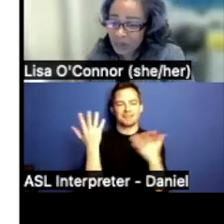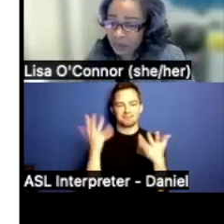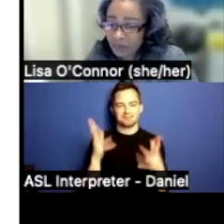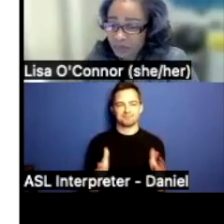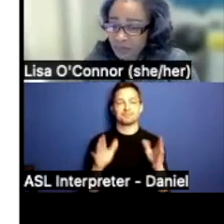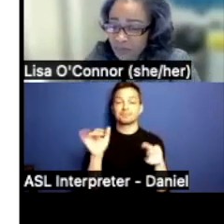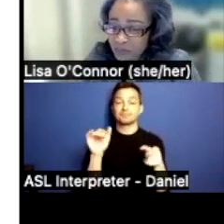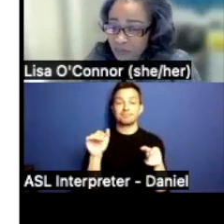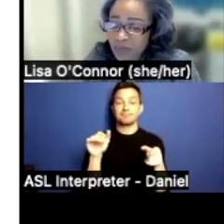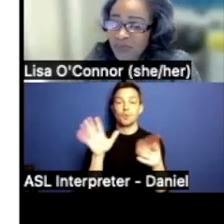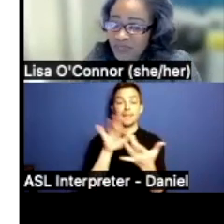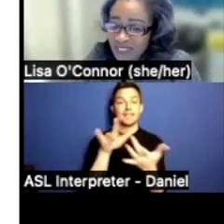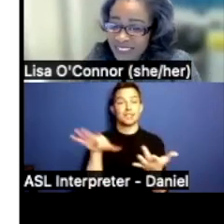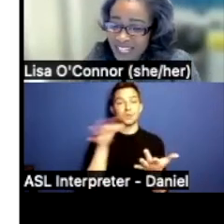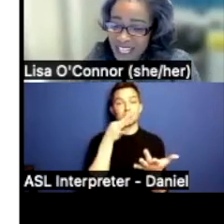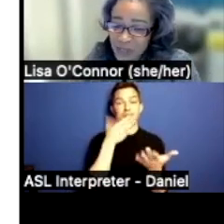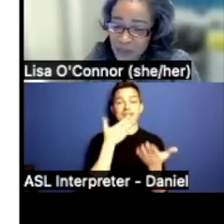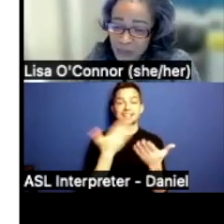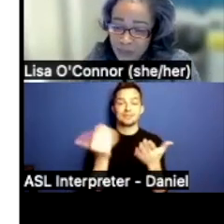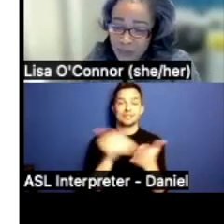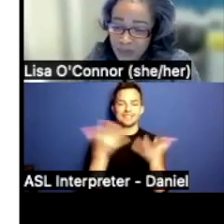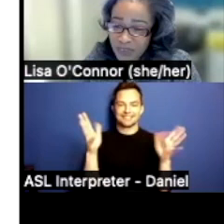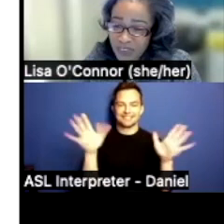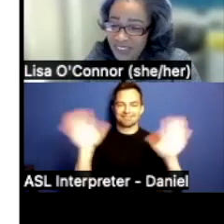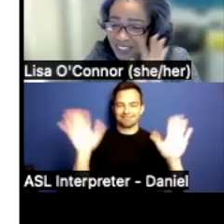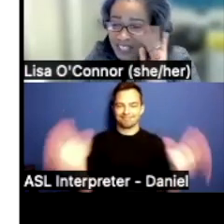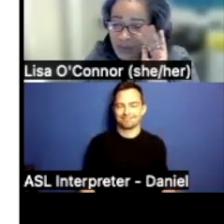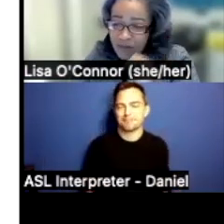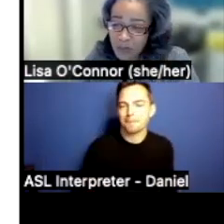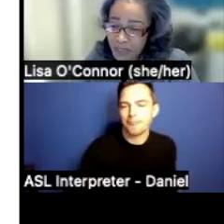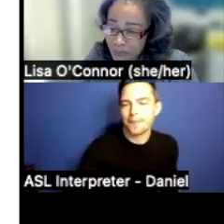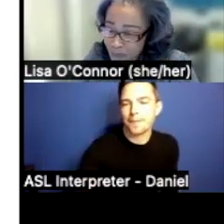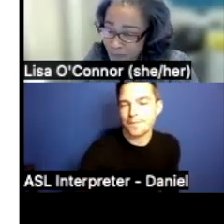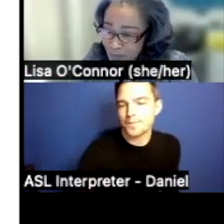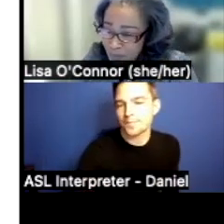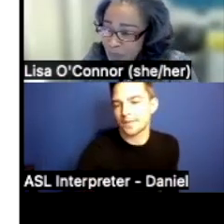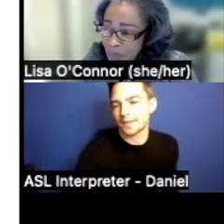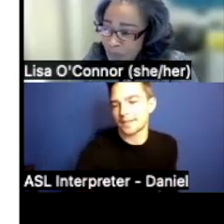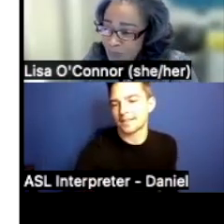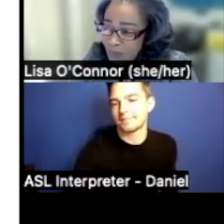and we'll be in touch soon. Thanks again. Thank you. Thank you, everyone.